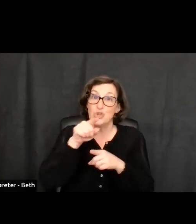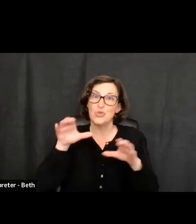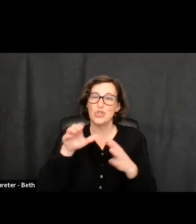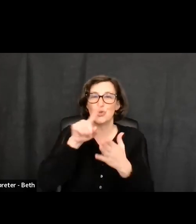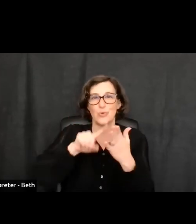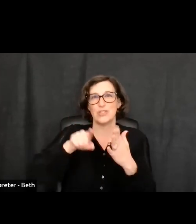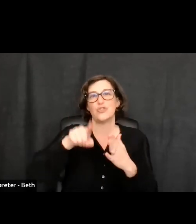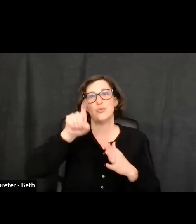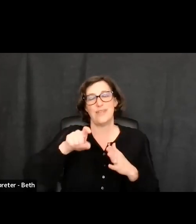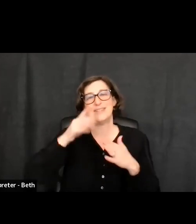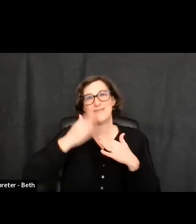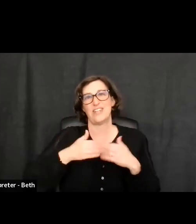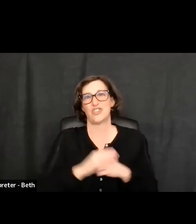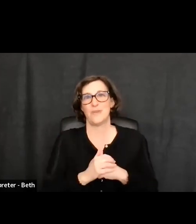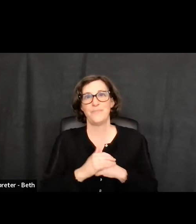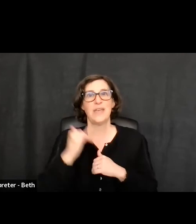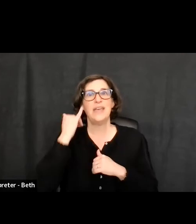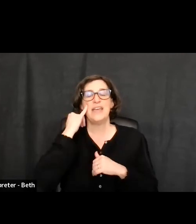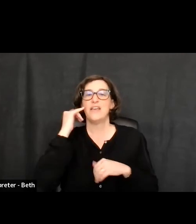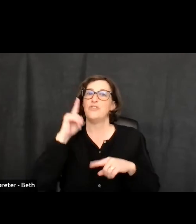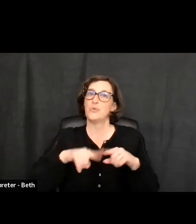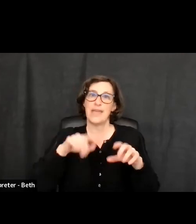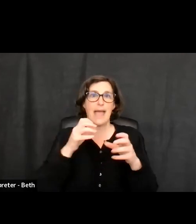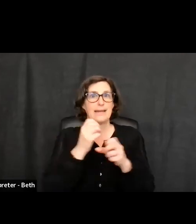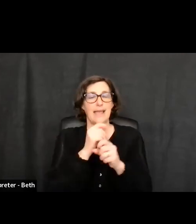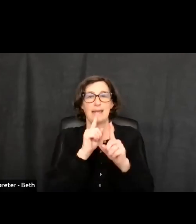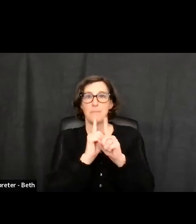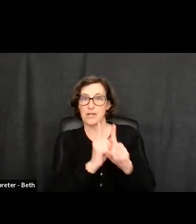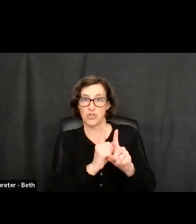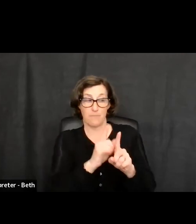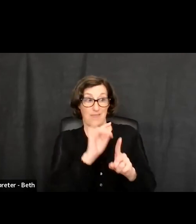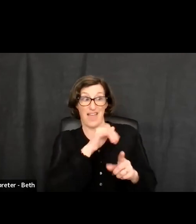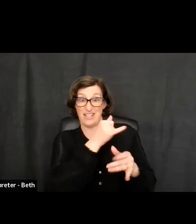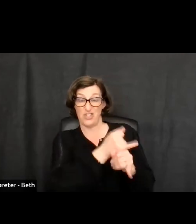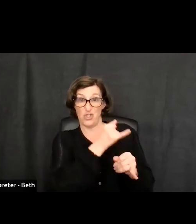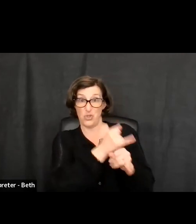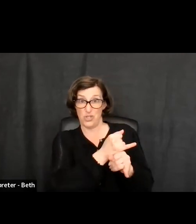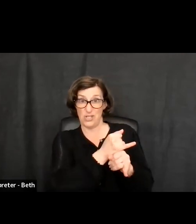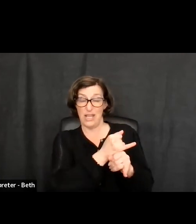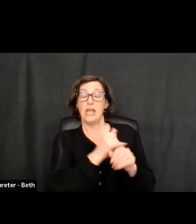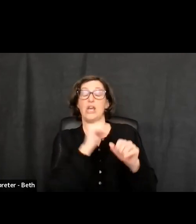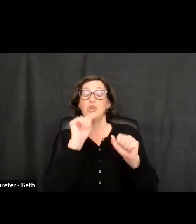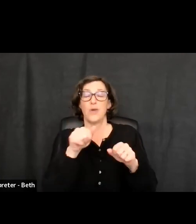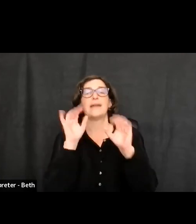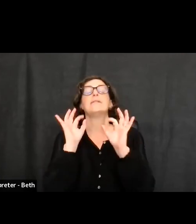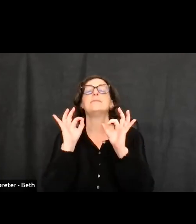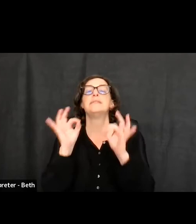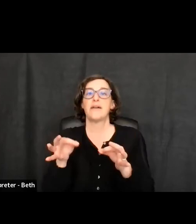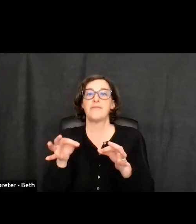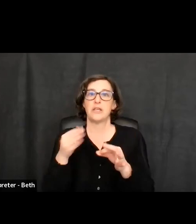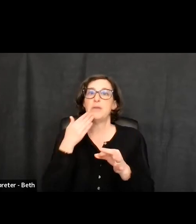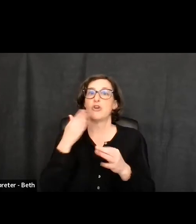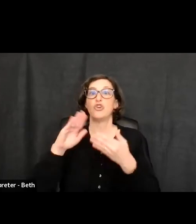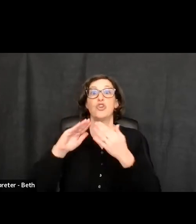you need to get done. So if you can't get the mentorship at the institution, then you can most certainly be a good